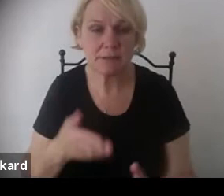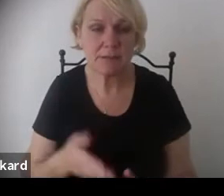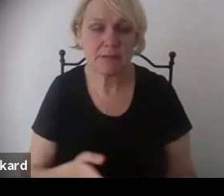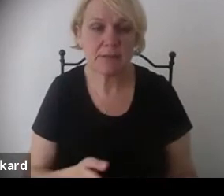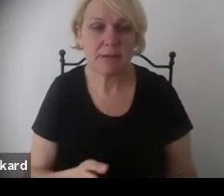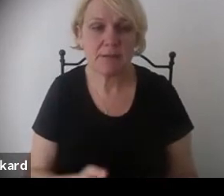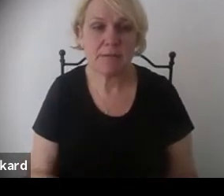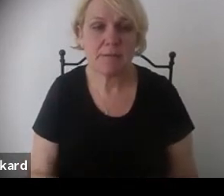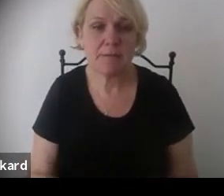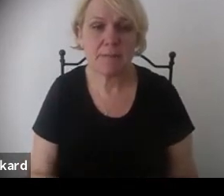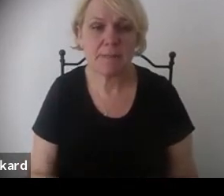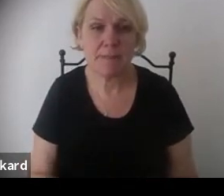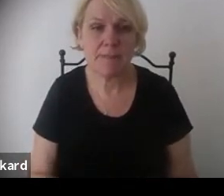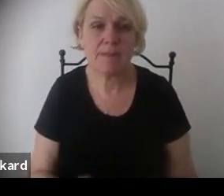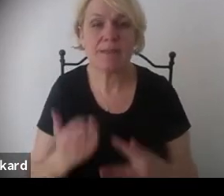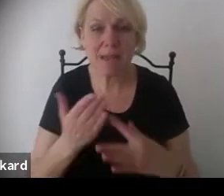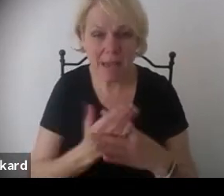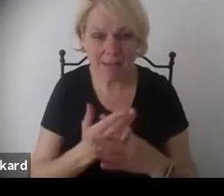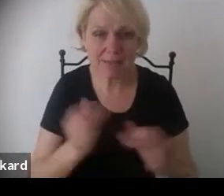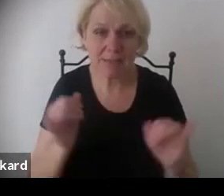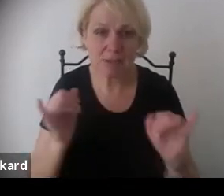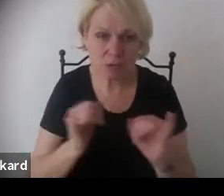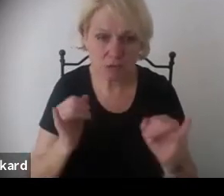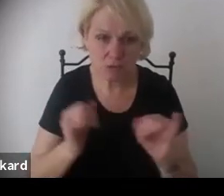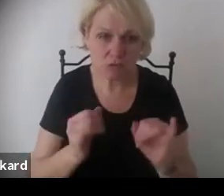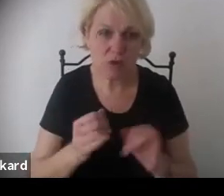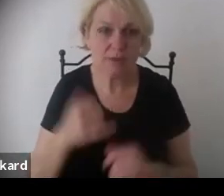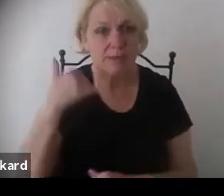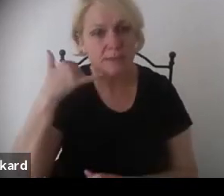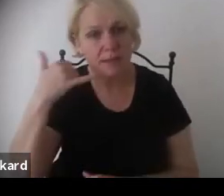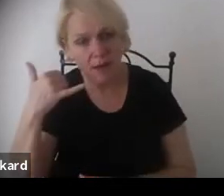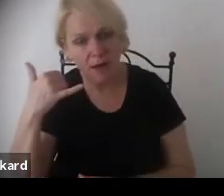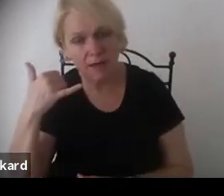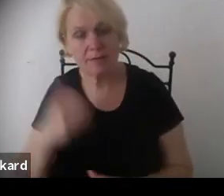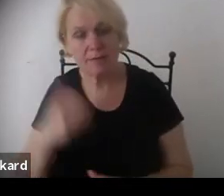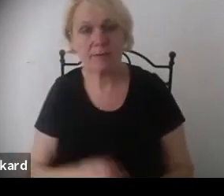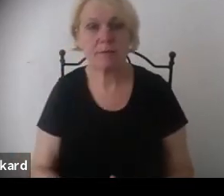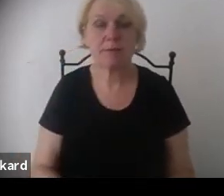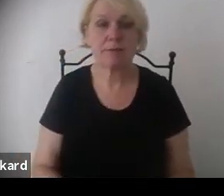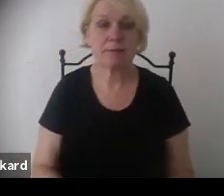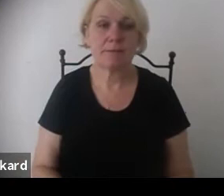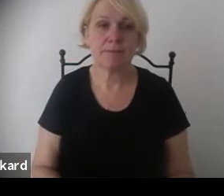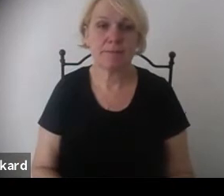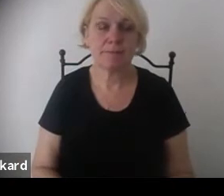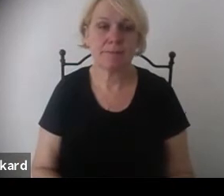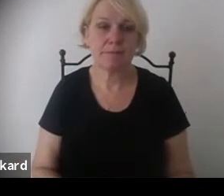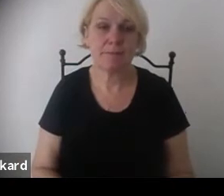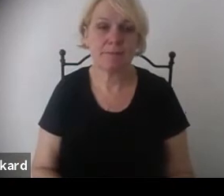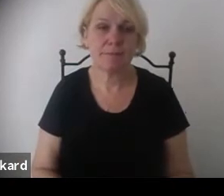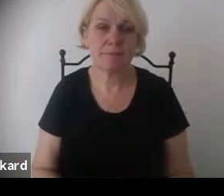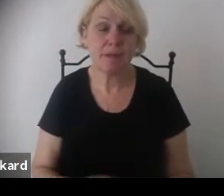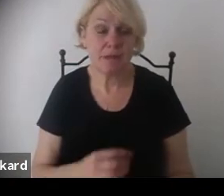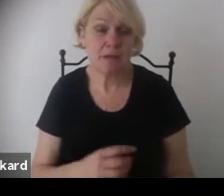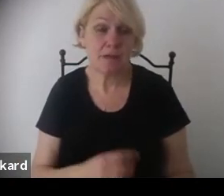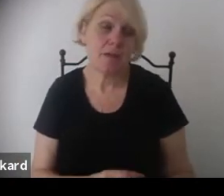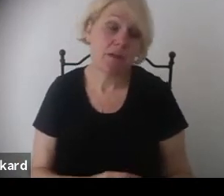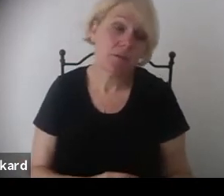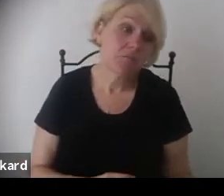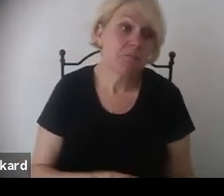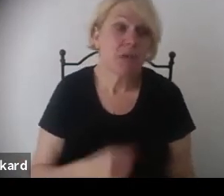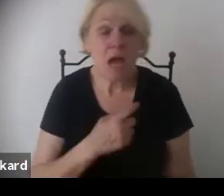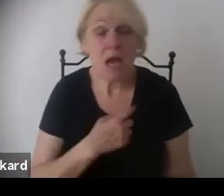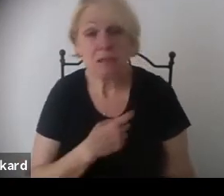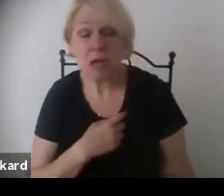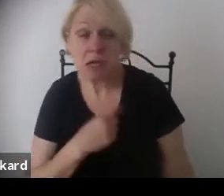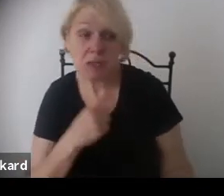to the crisis line, which Andrew's already mentioned. I mean, sometimes anxiety can be managed by a GP,